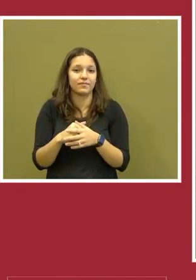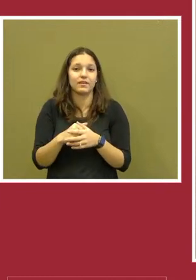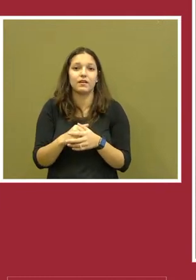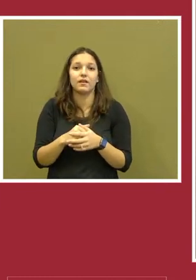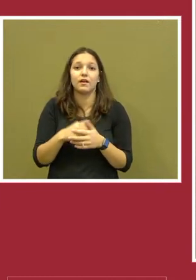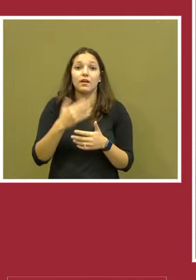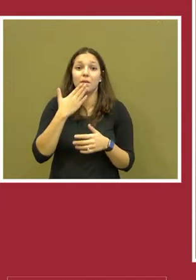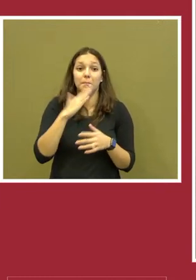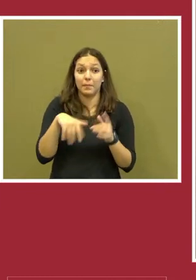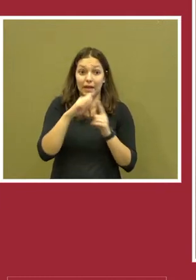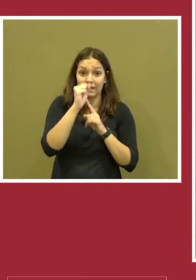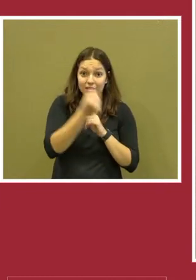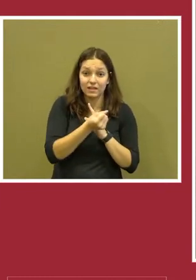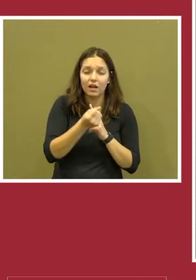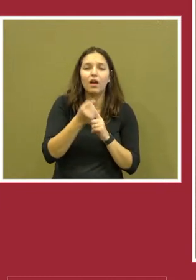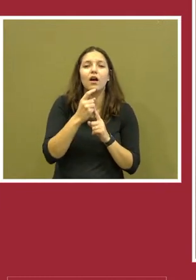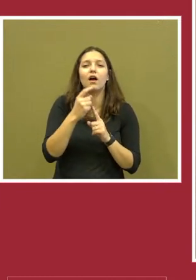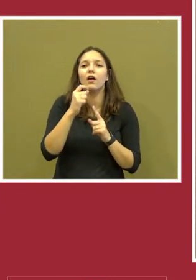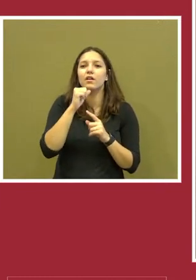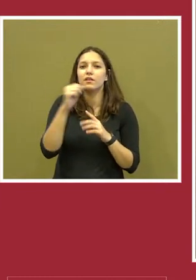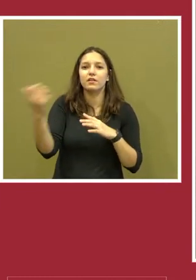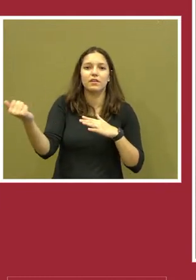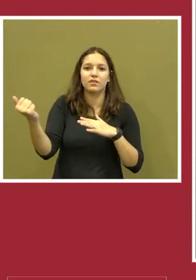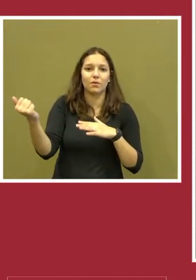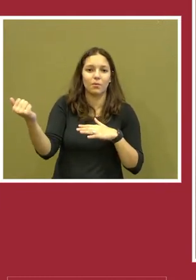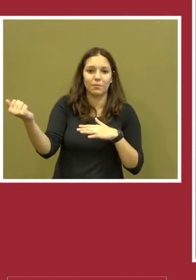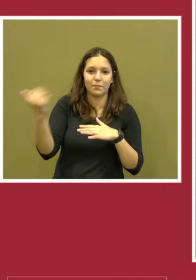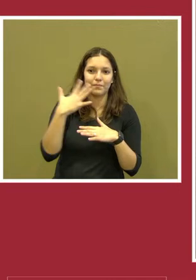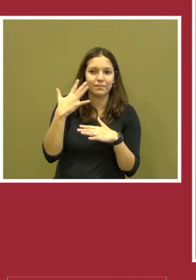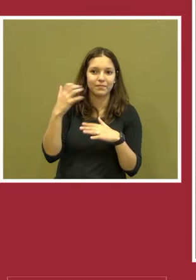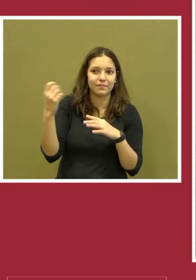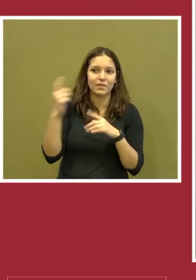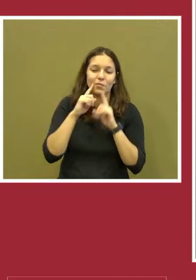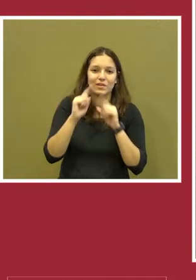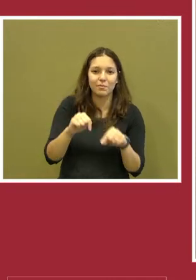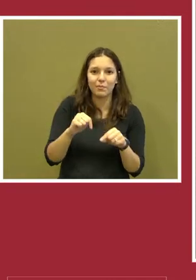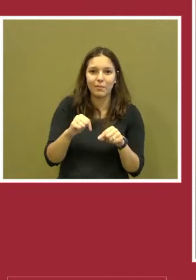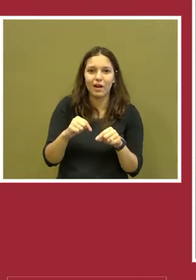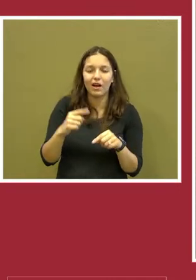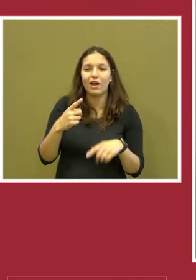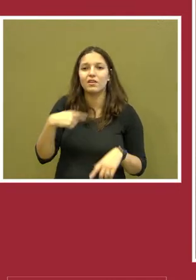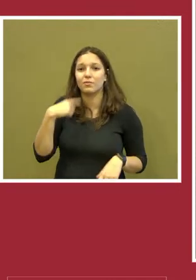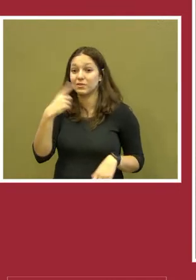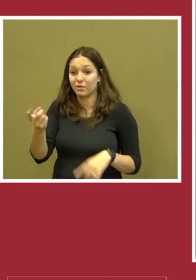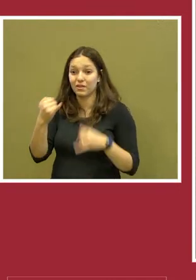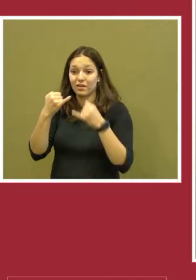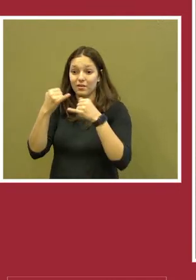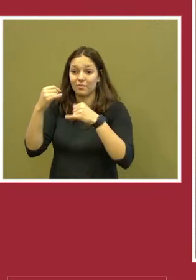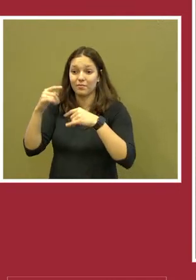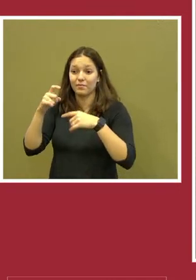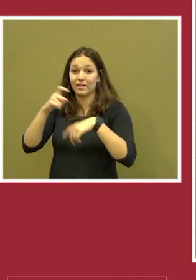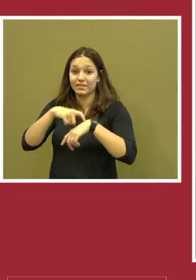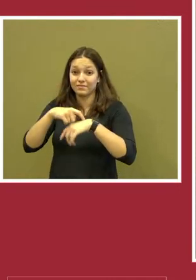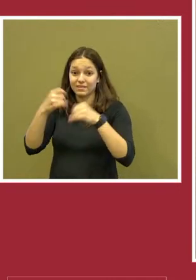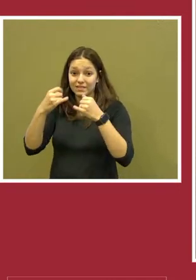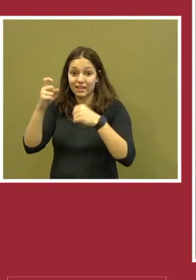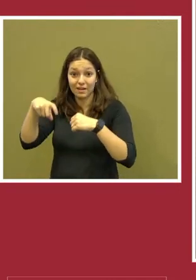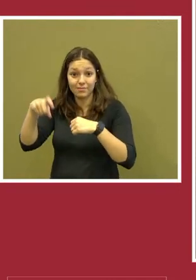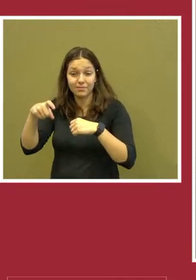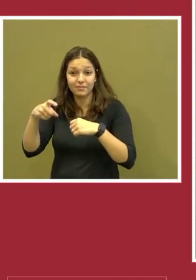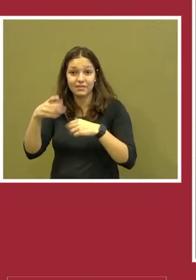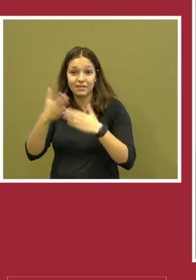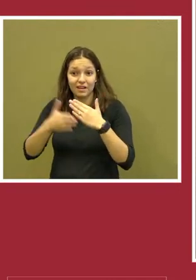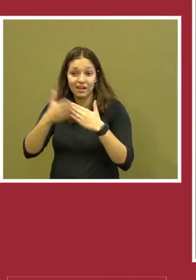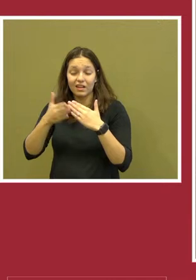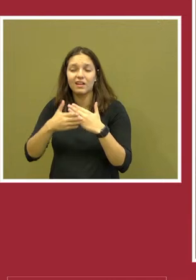They leave us hanging. They get back minutes before our stated deadlines that we told them the deadline time. Unfortunately, this is the experience in working